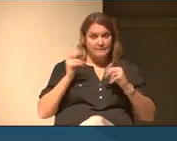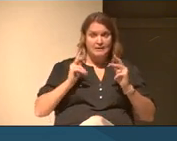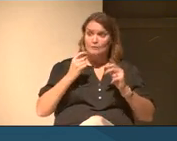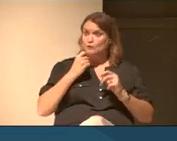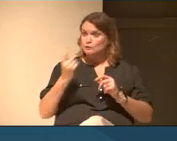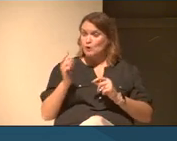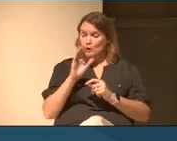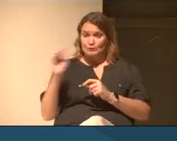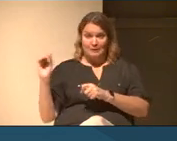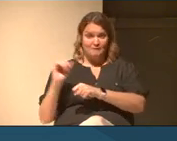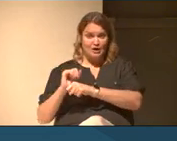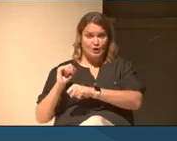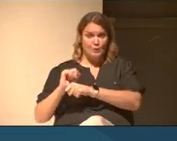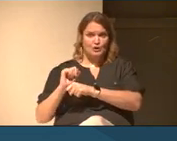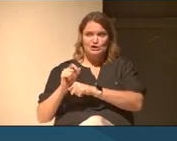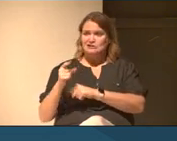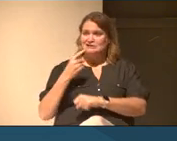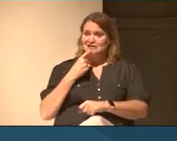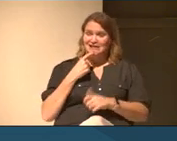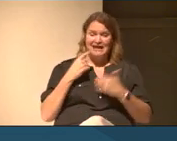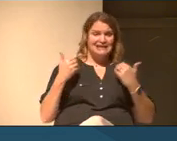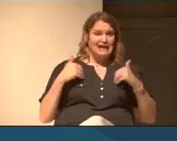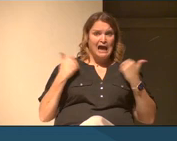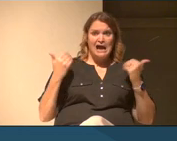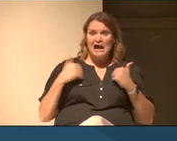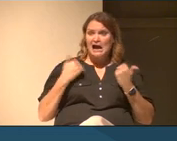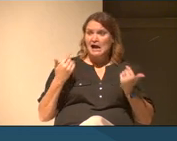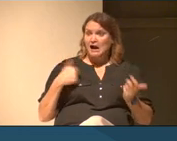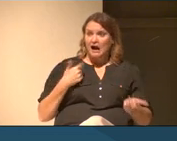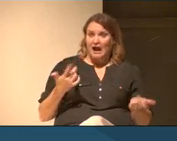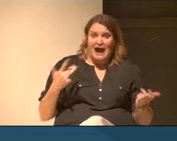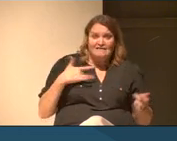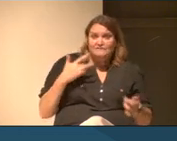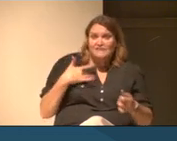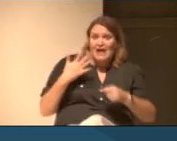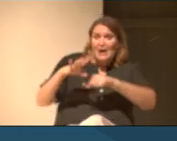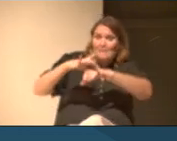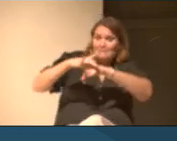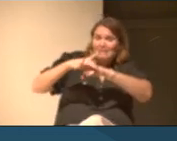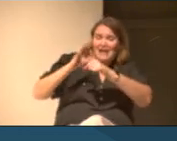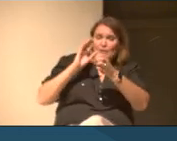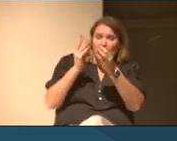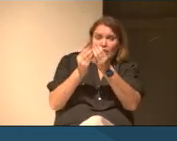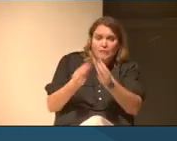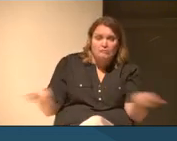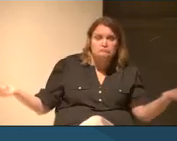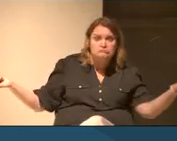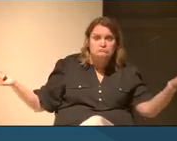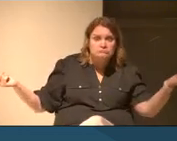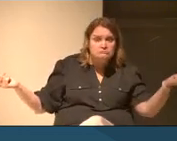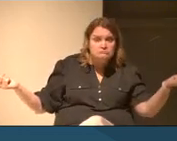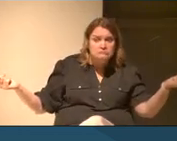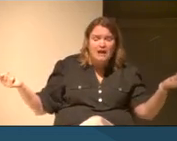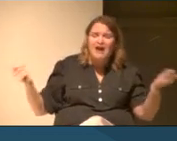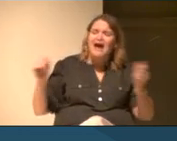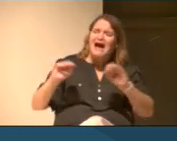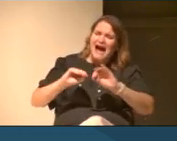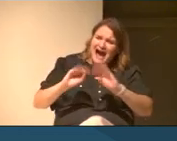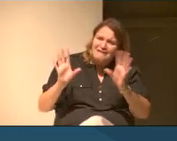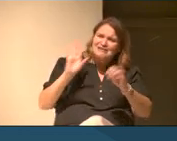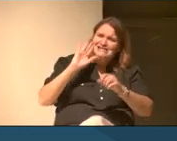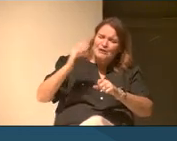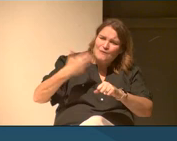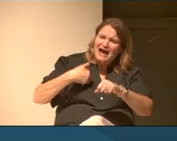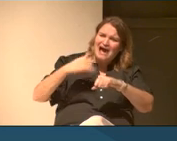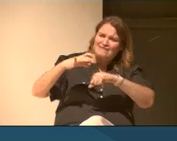for example, that they were young and they said, I don't think there's going to be a planet here when I grow up. Now, obviously, there'll be a planet, but it gives you a sense